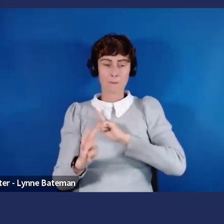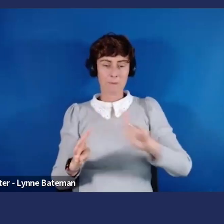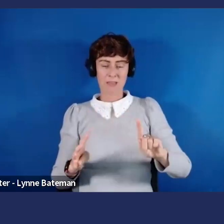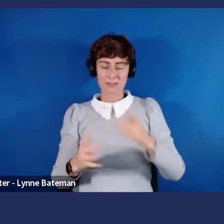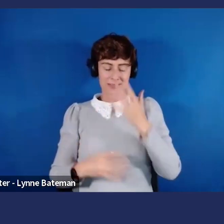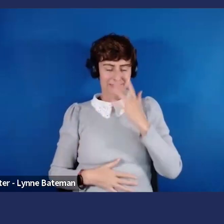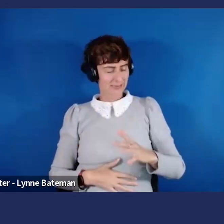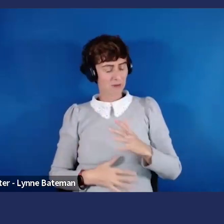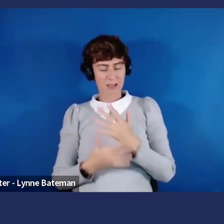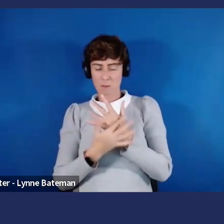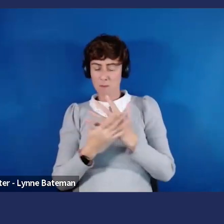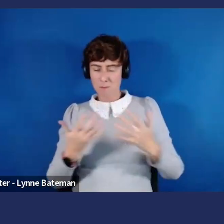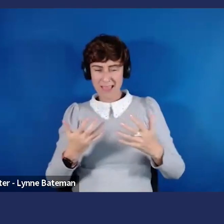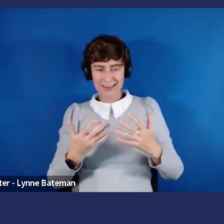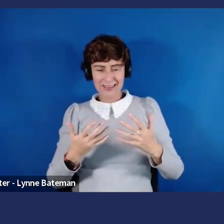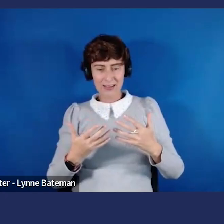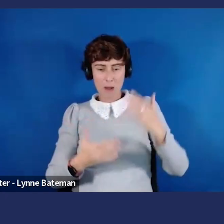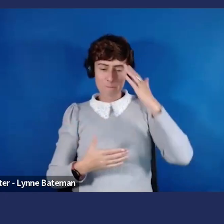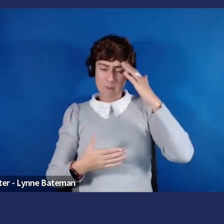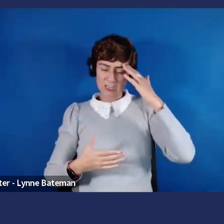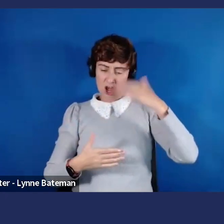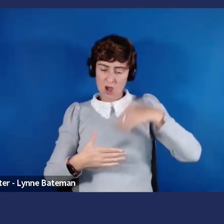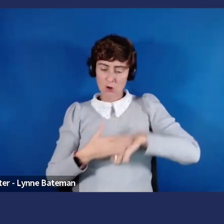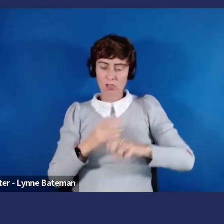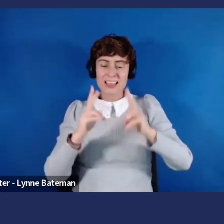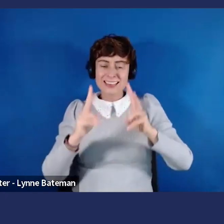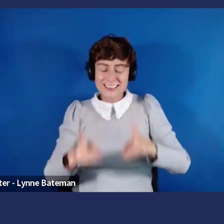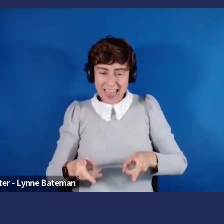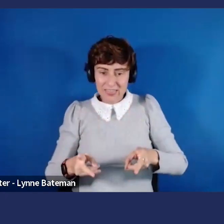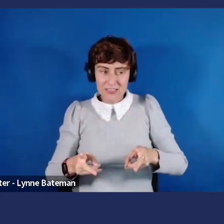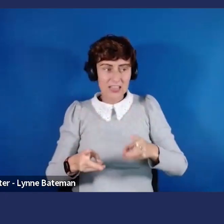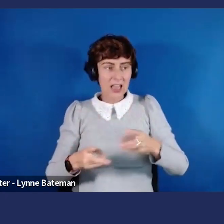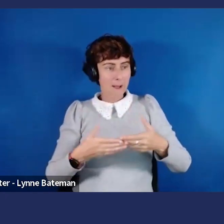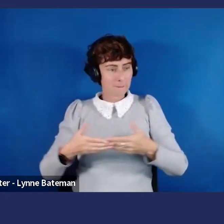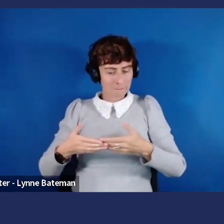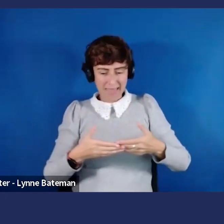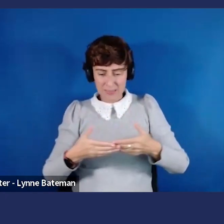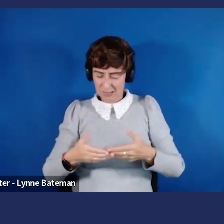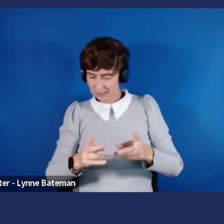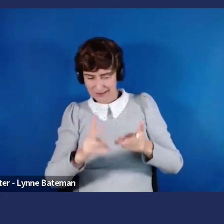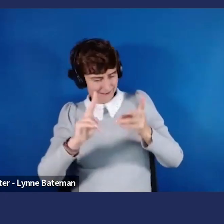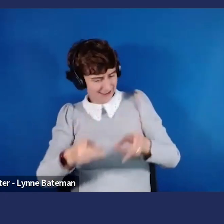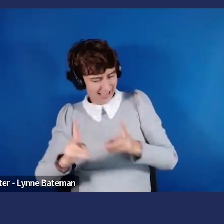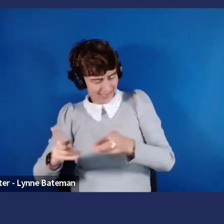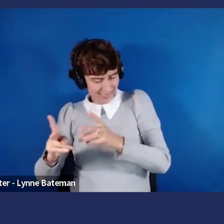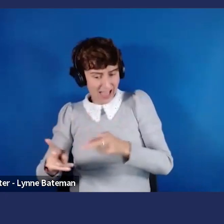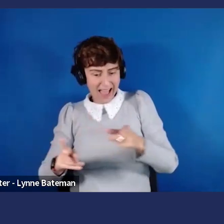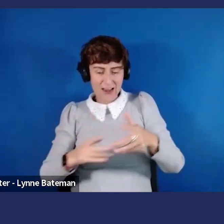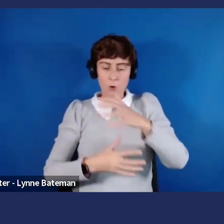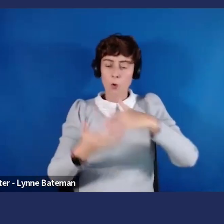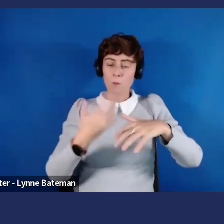deaths, neonatal deaths and stillbirth, and babies experiencing lifelong complications due to a lack of oxygen at